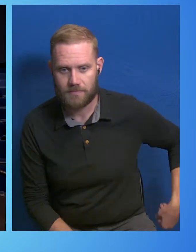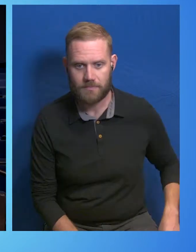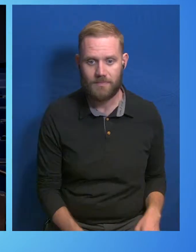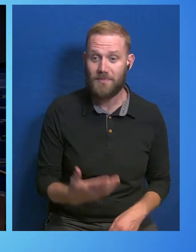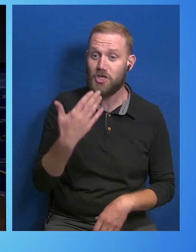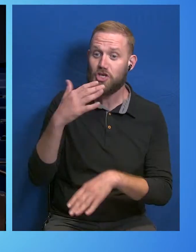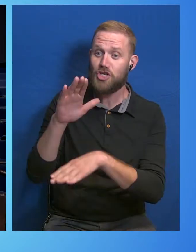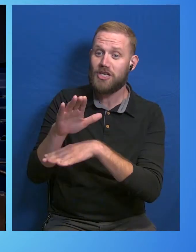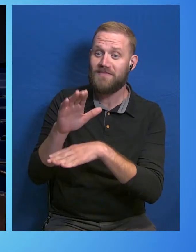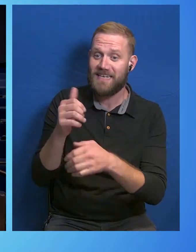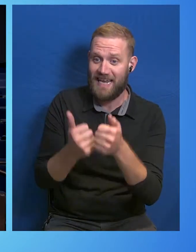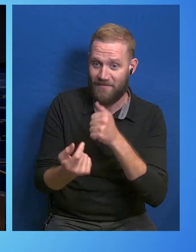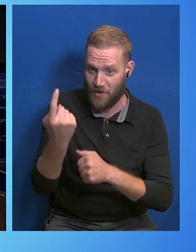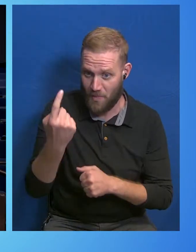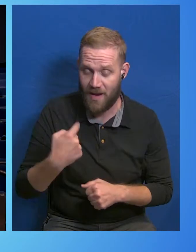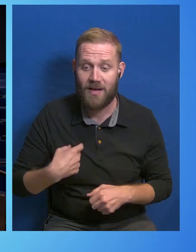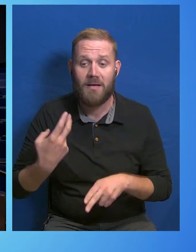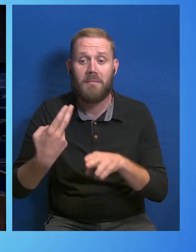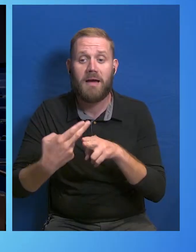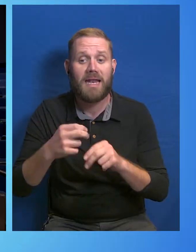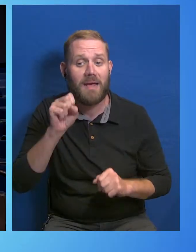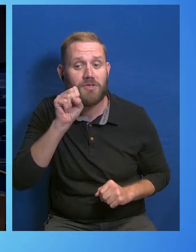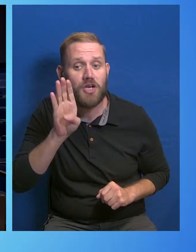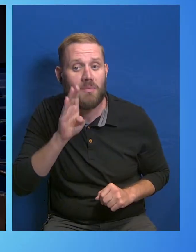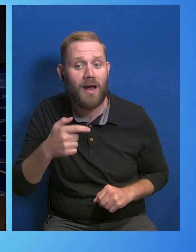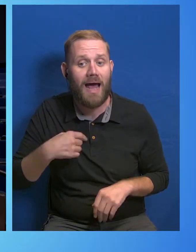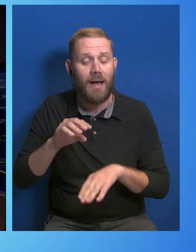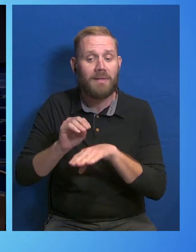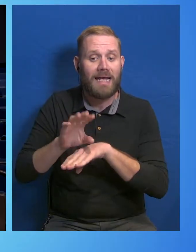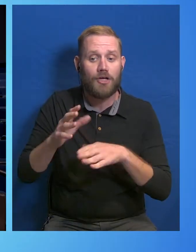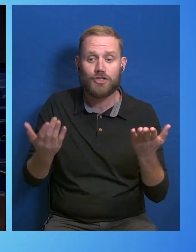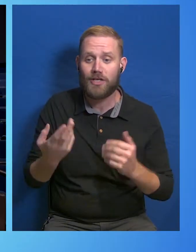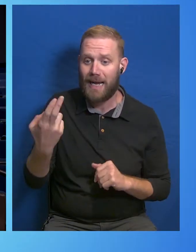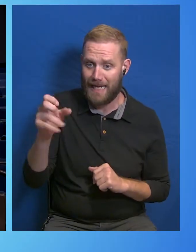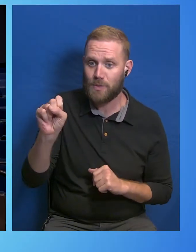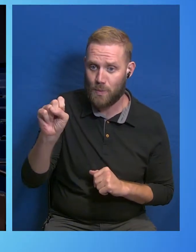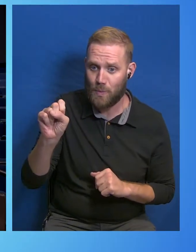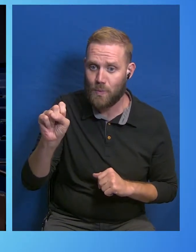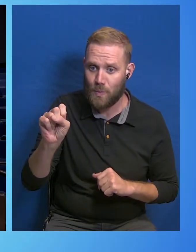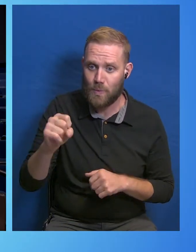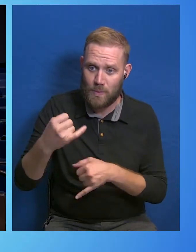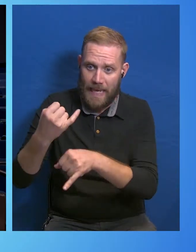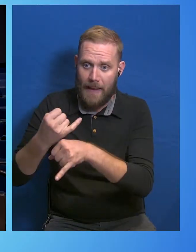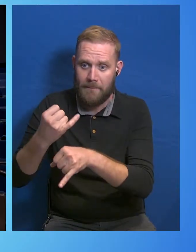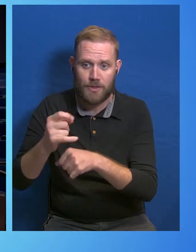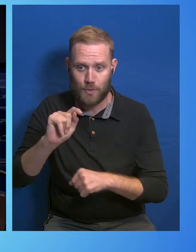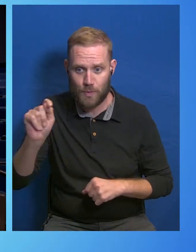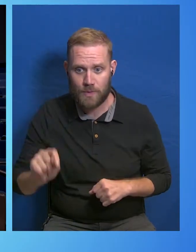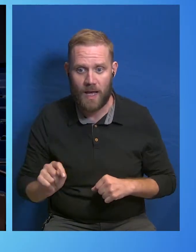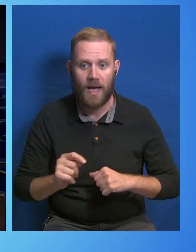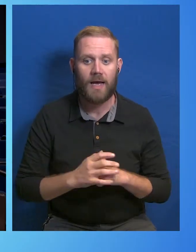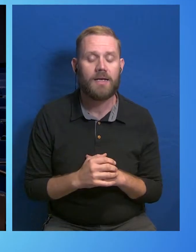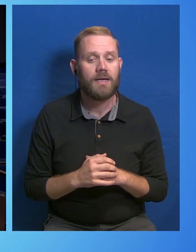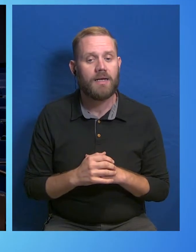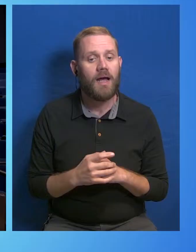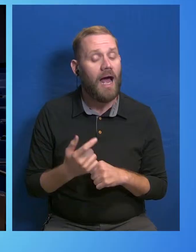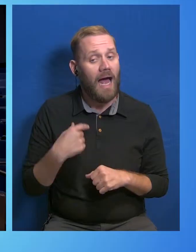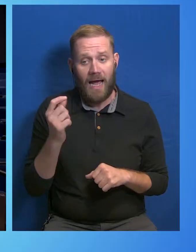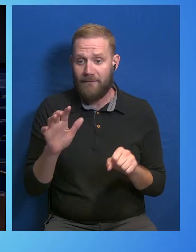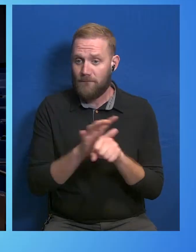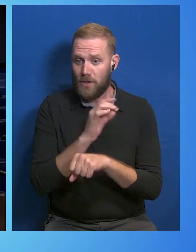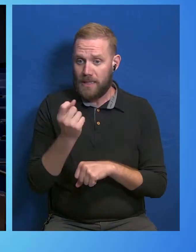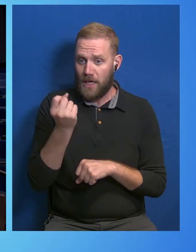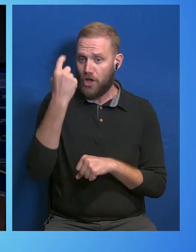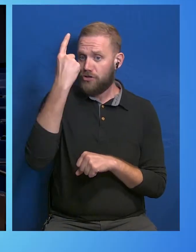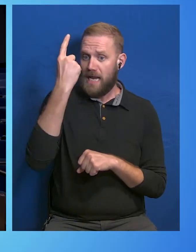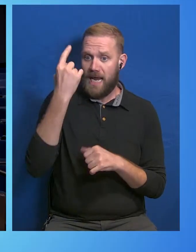Good evening, everyone. My name is Sherry Brown. I'm the counselor in the high school. And I totally understand